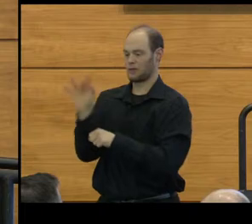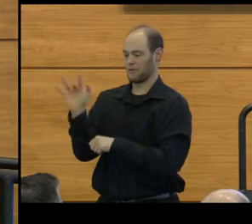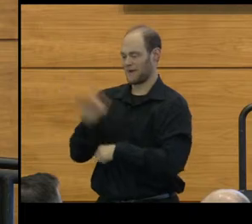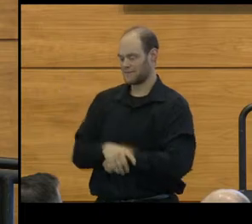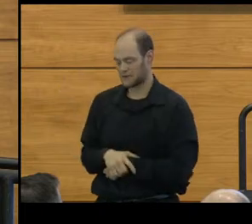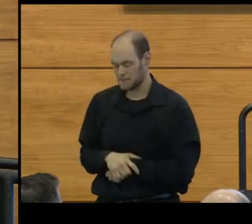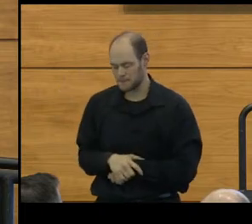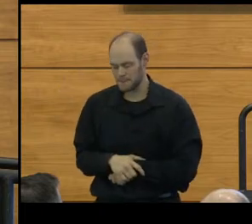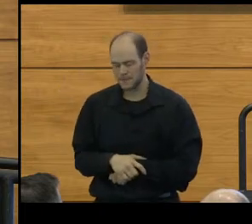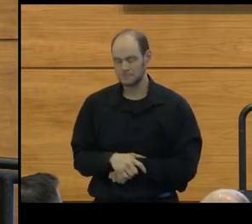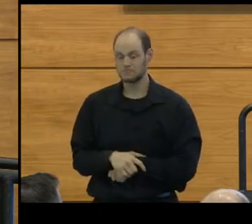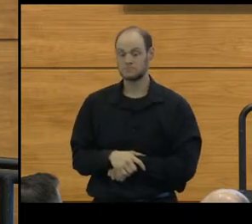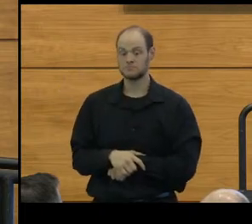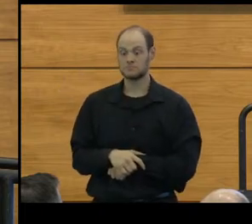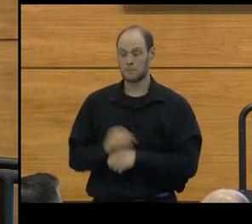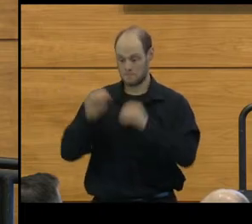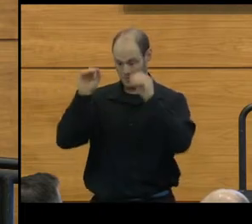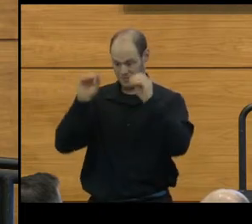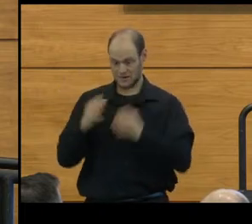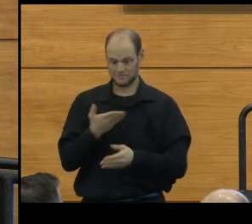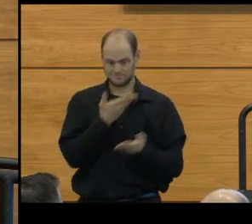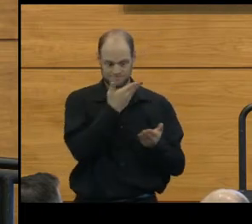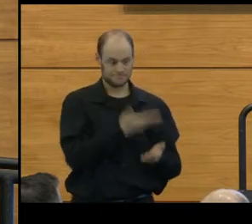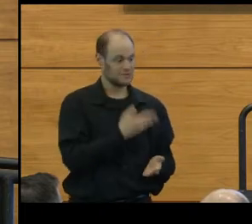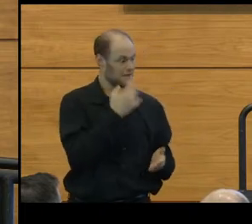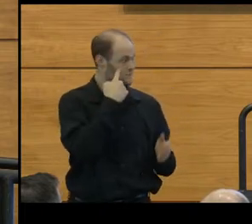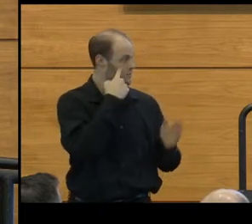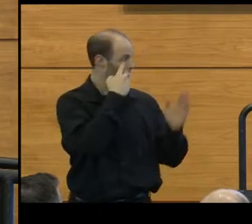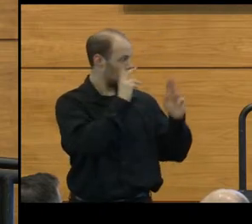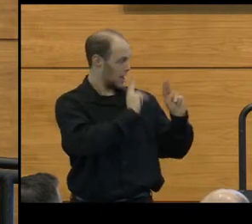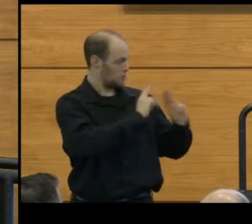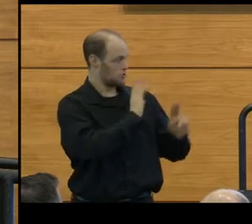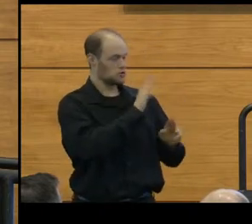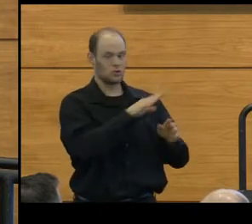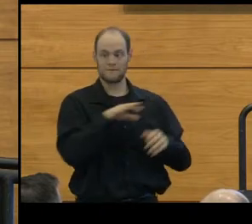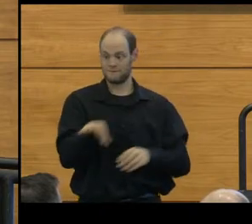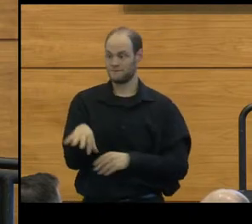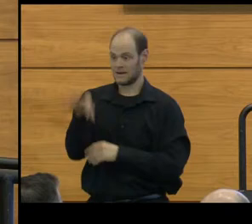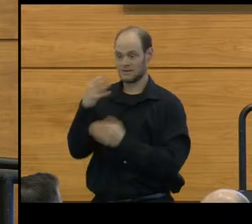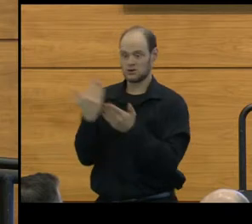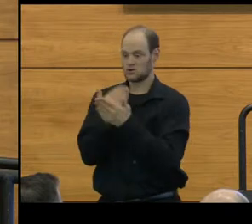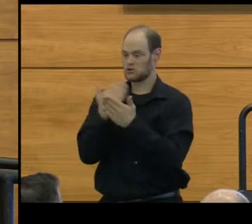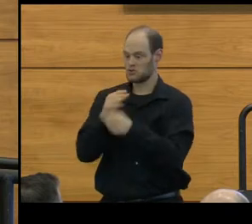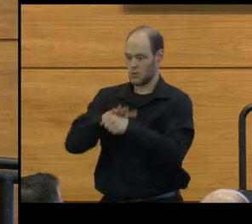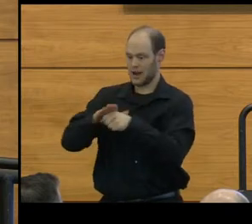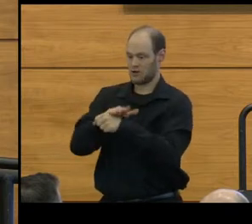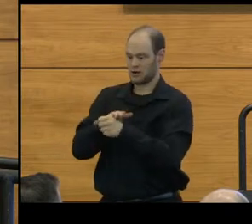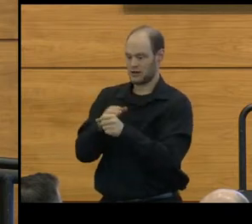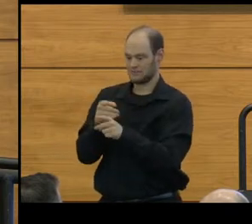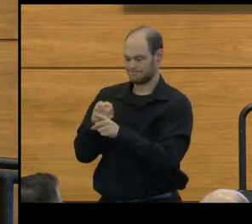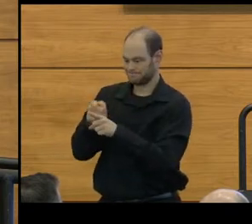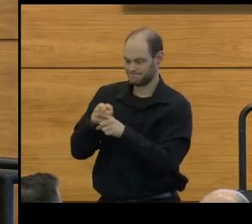2025. Professor Hameson, in recognition for your discovery of a new area of